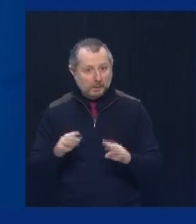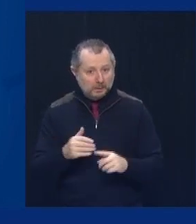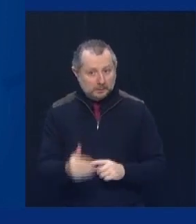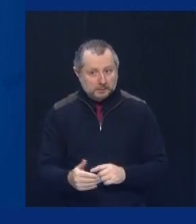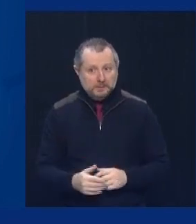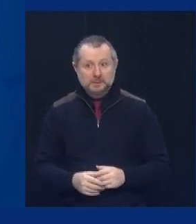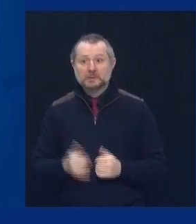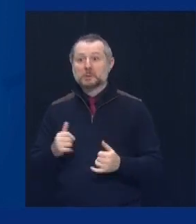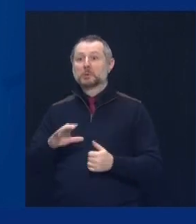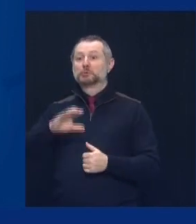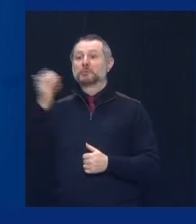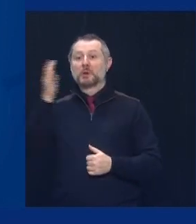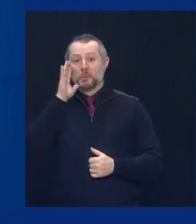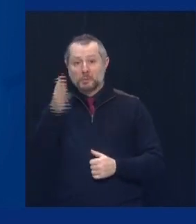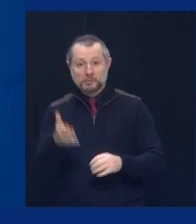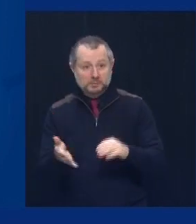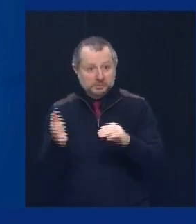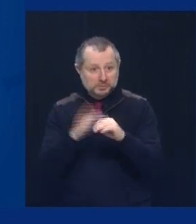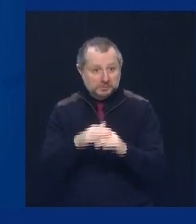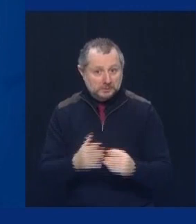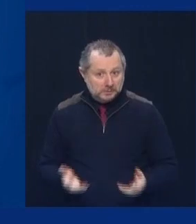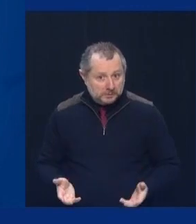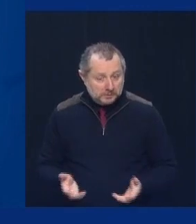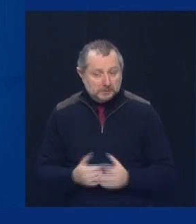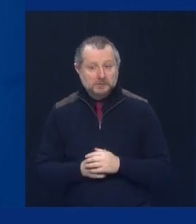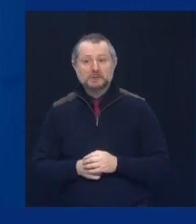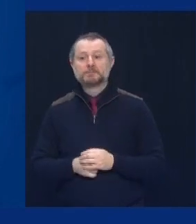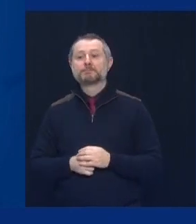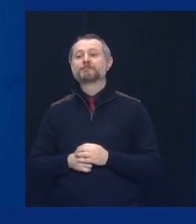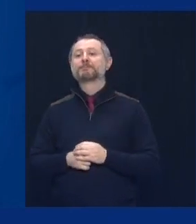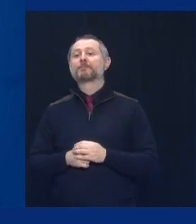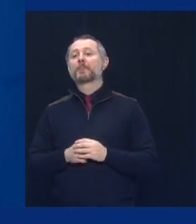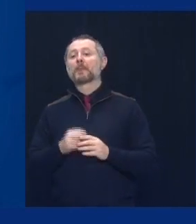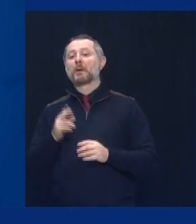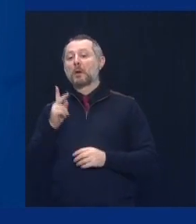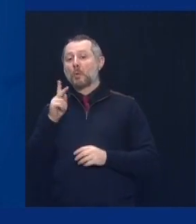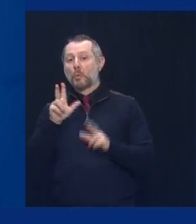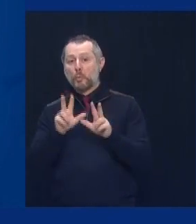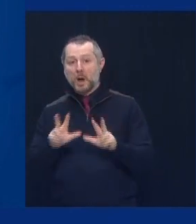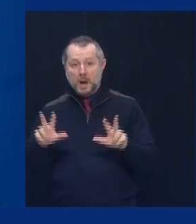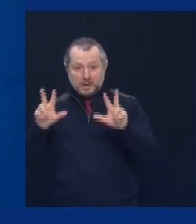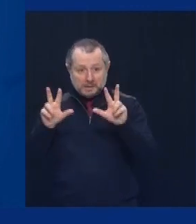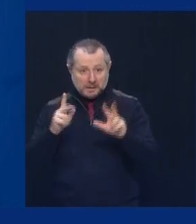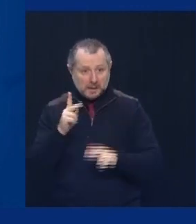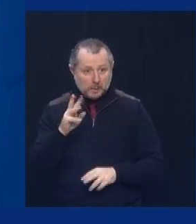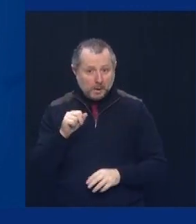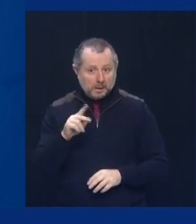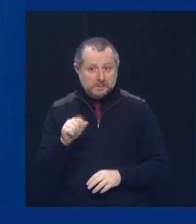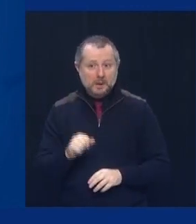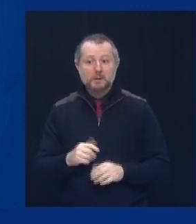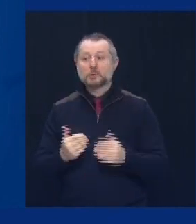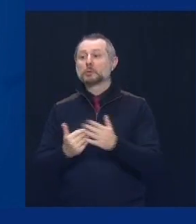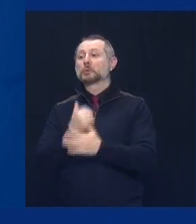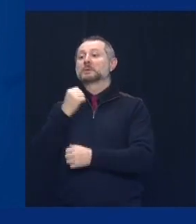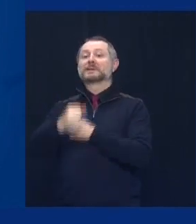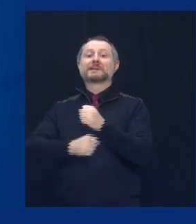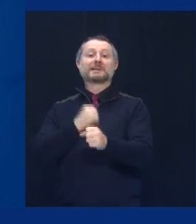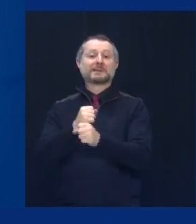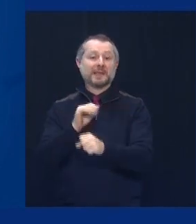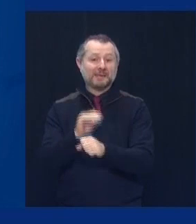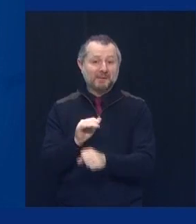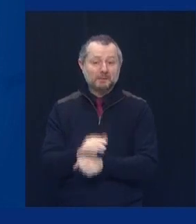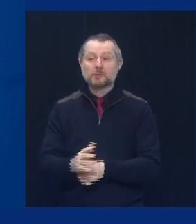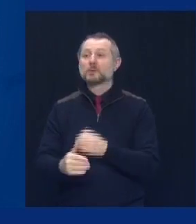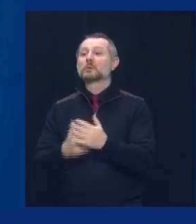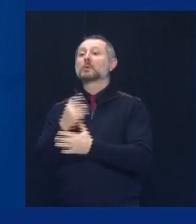Christmas surge and the Christmas week surge and the Kwanzaa surge and New Year's Eve and New Year's Day.